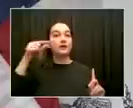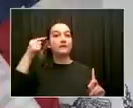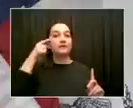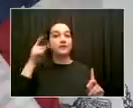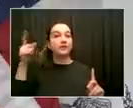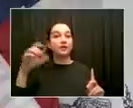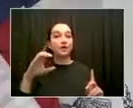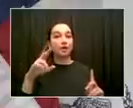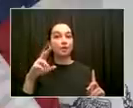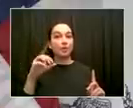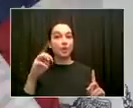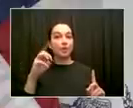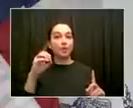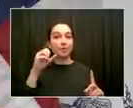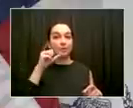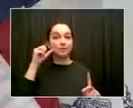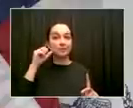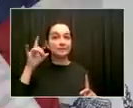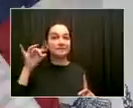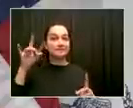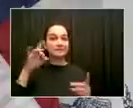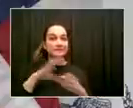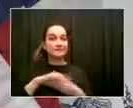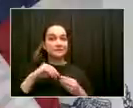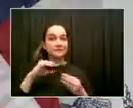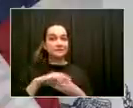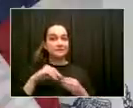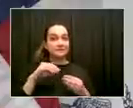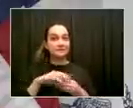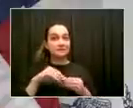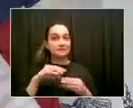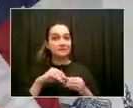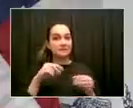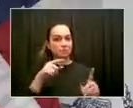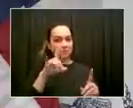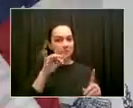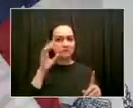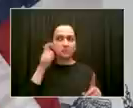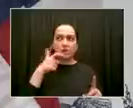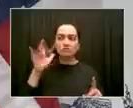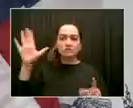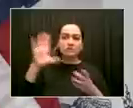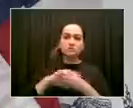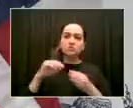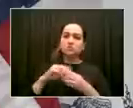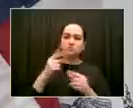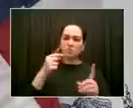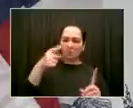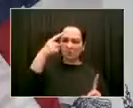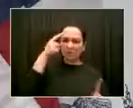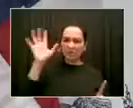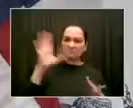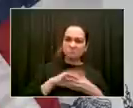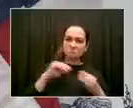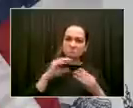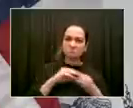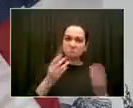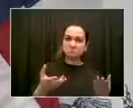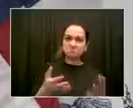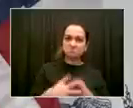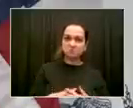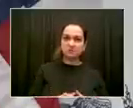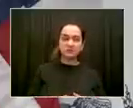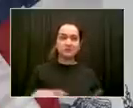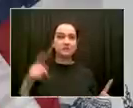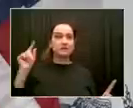was a little bit surprised, I didn't know if you were, that he seemed to take given his circumstances, he still took a